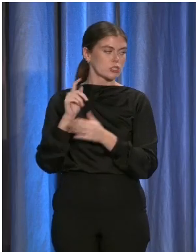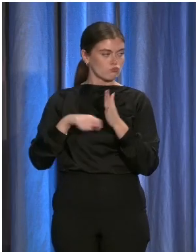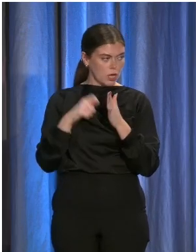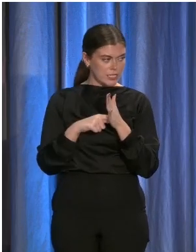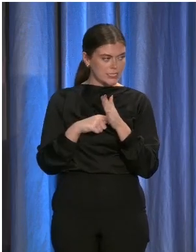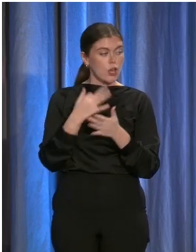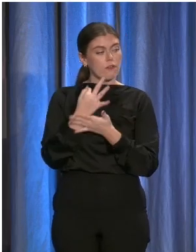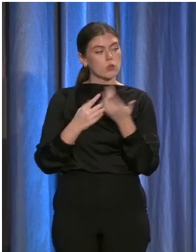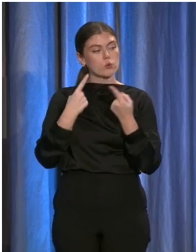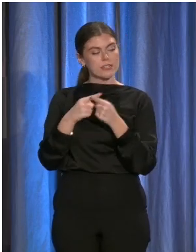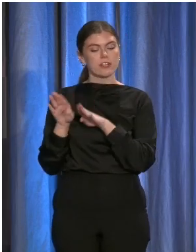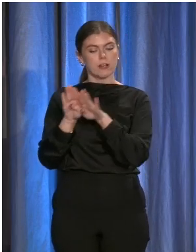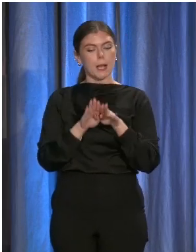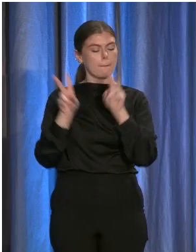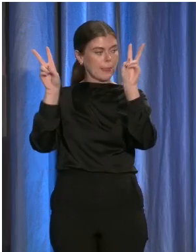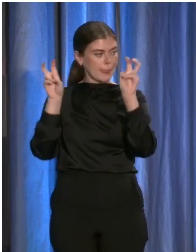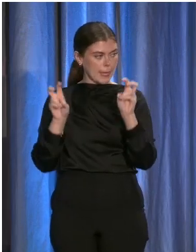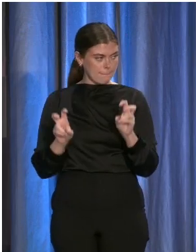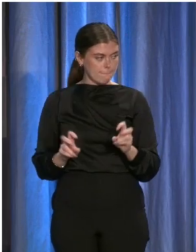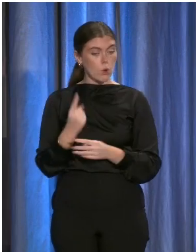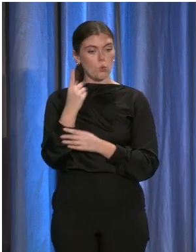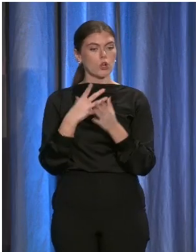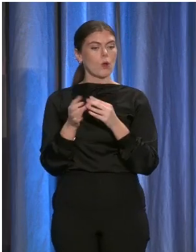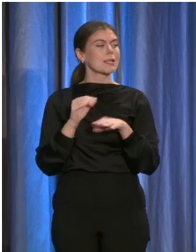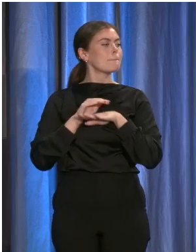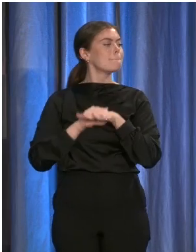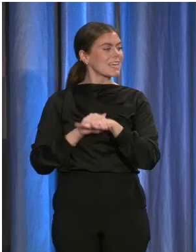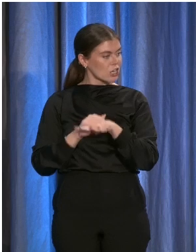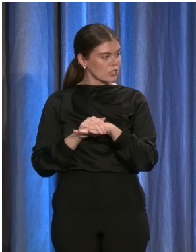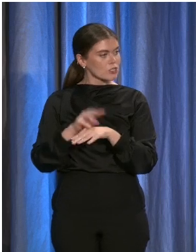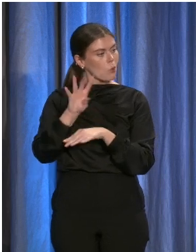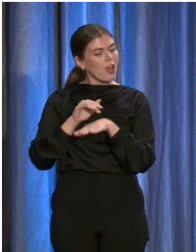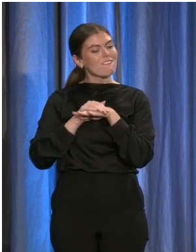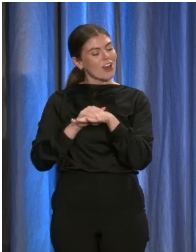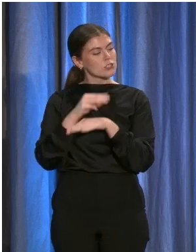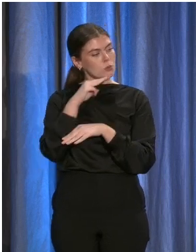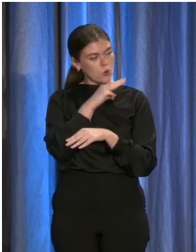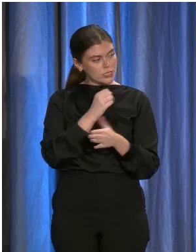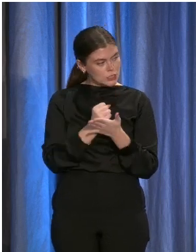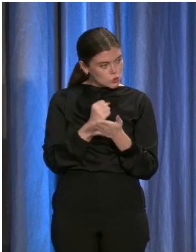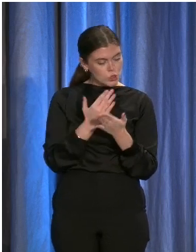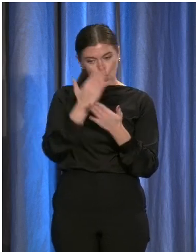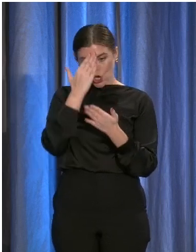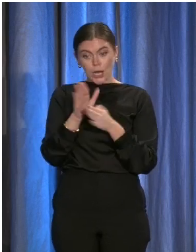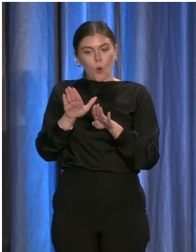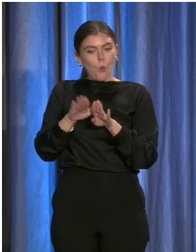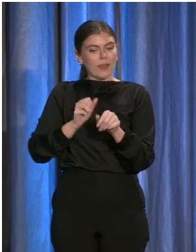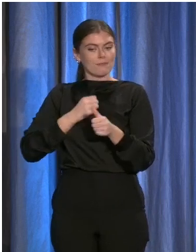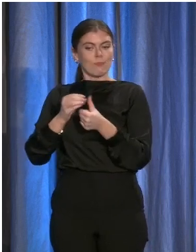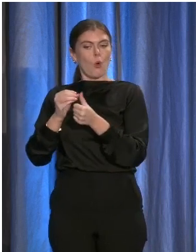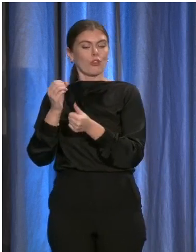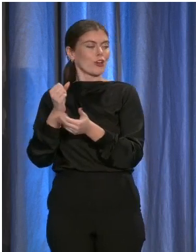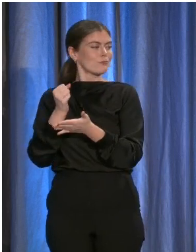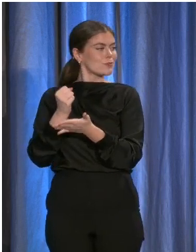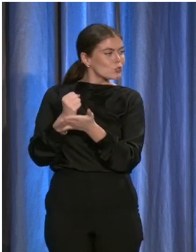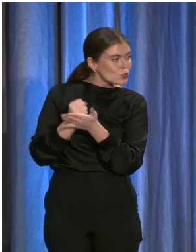of common themes emerged, and one was peers, the importance of friends, learning with my classmates,